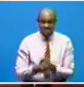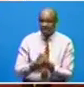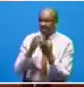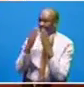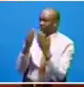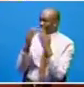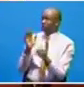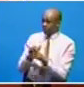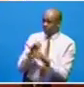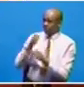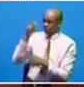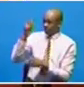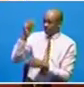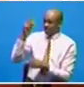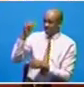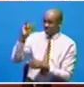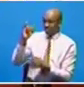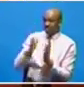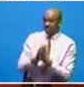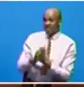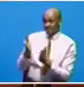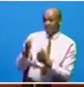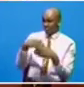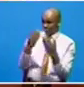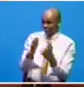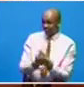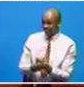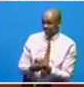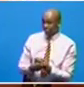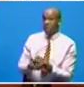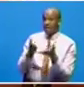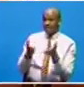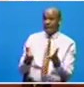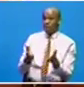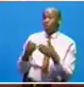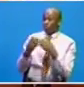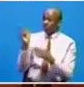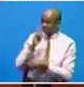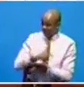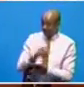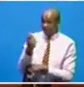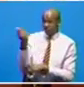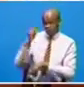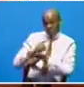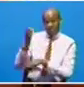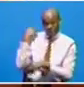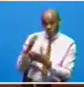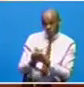Nkendi. Welcome. All right, yeah, okay. Just hand this over right now. Okay, as we wrap up, a few days ago you